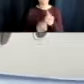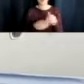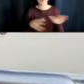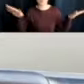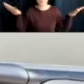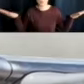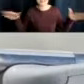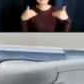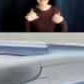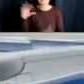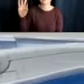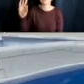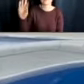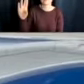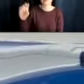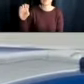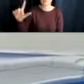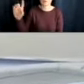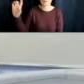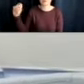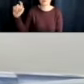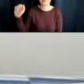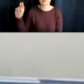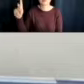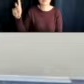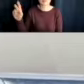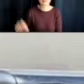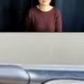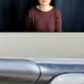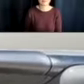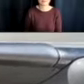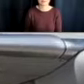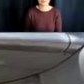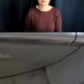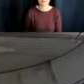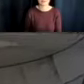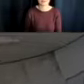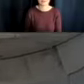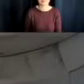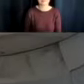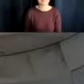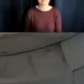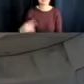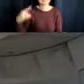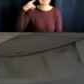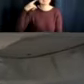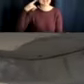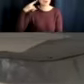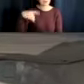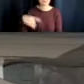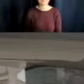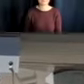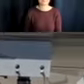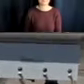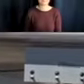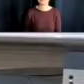And it's weird to me to think that they're fueling from underneath the plane instead of the tube left in there? It